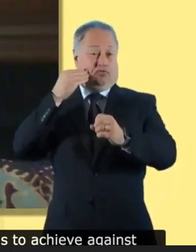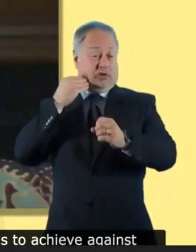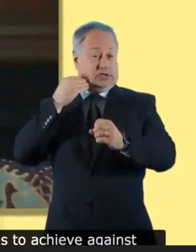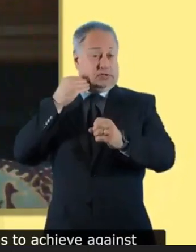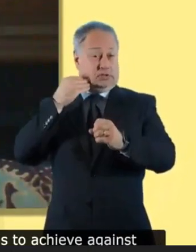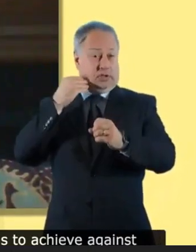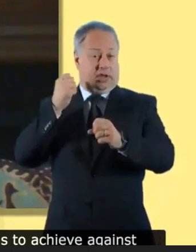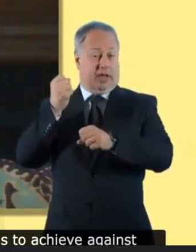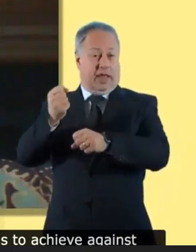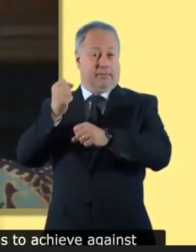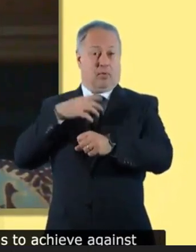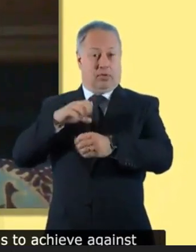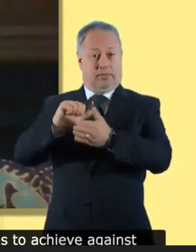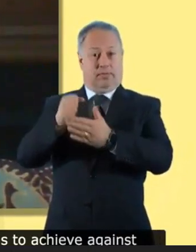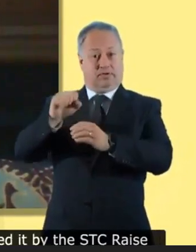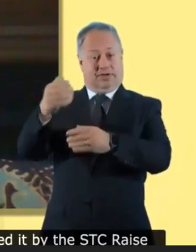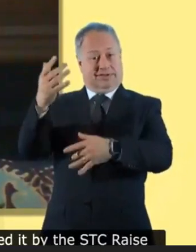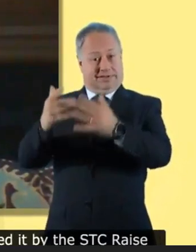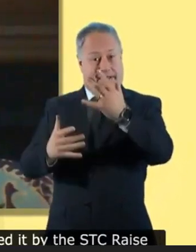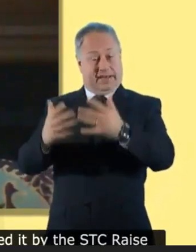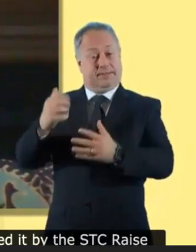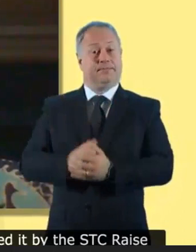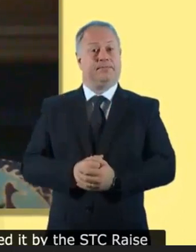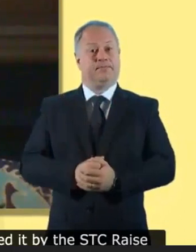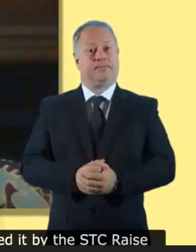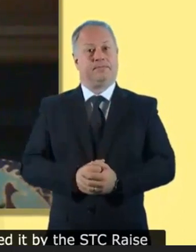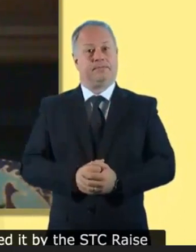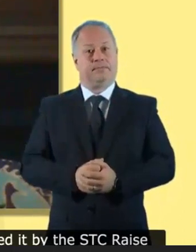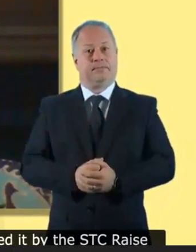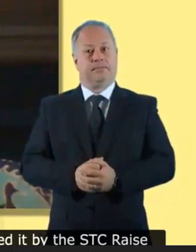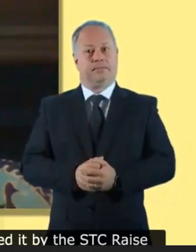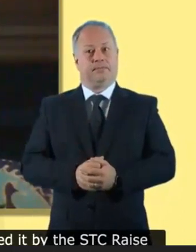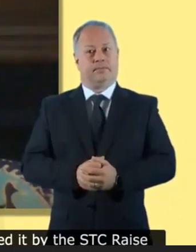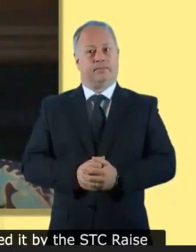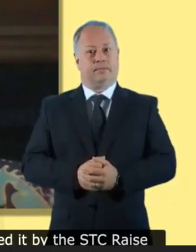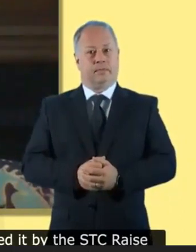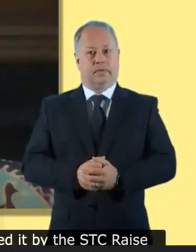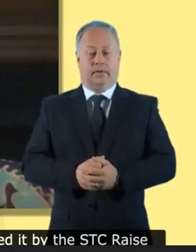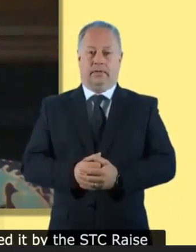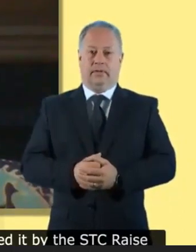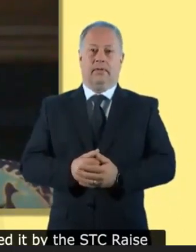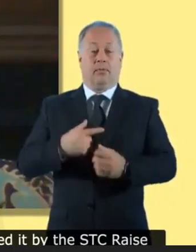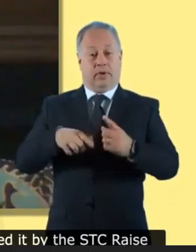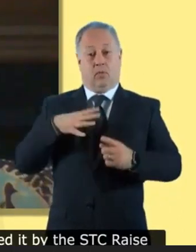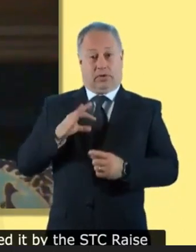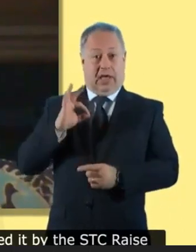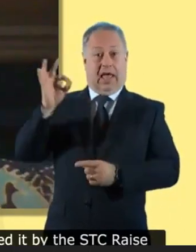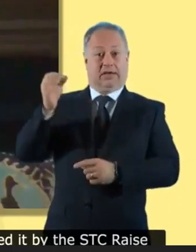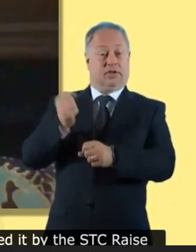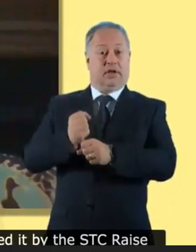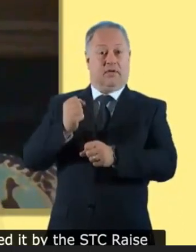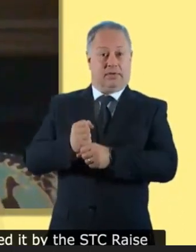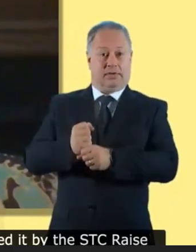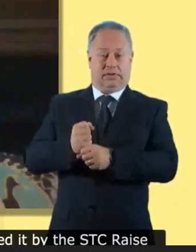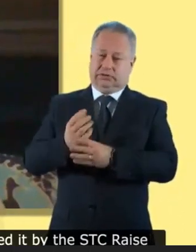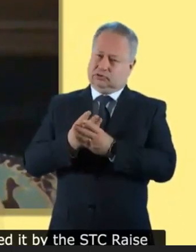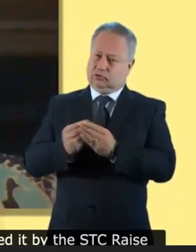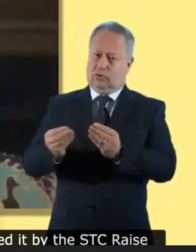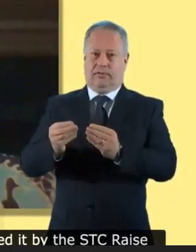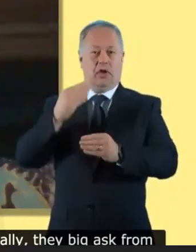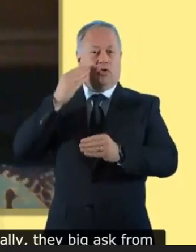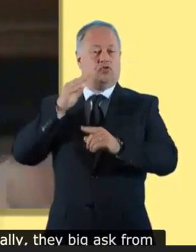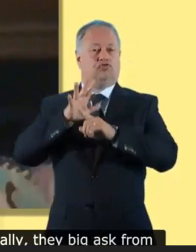it's robust. Finally, the big ask from the demos was to tackle racist bullying in schools.